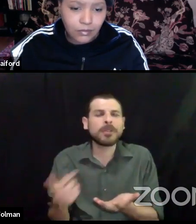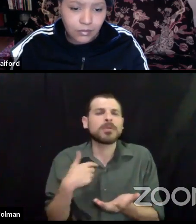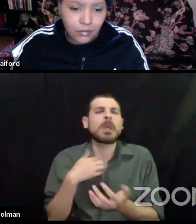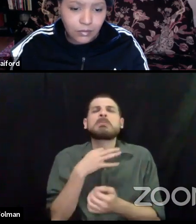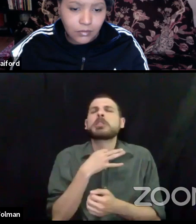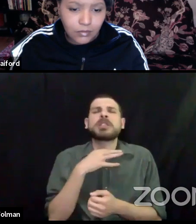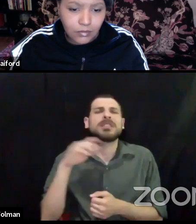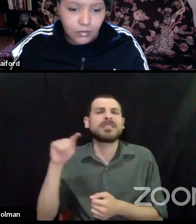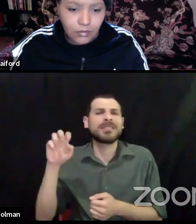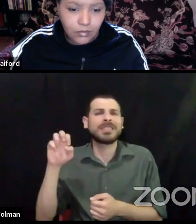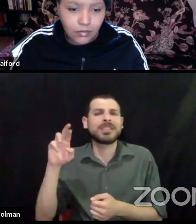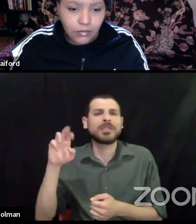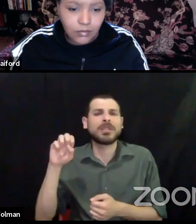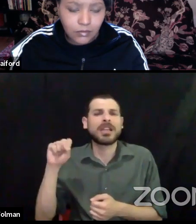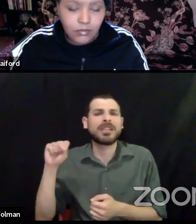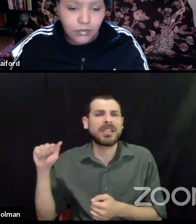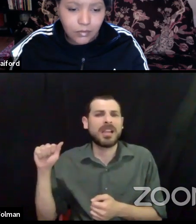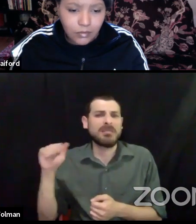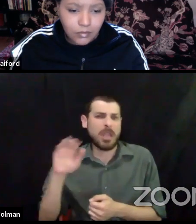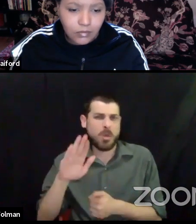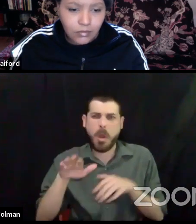what's your action plan? Like,